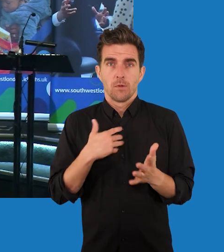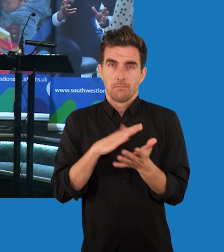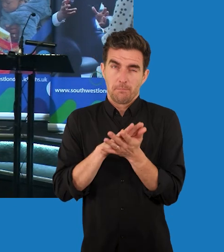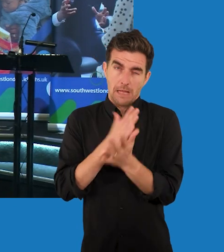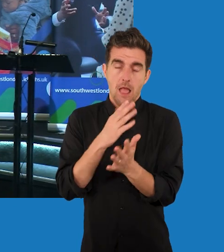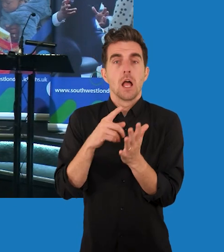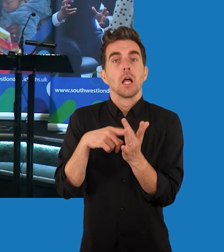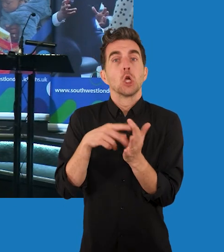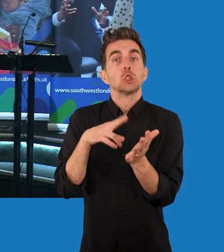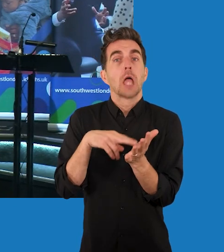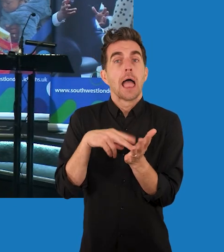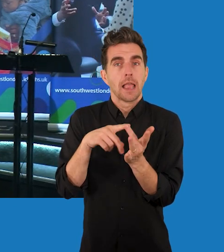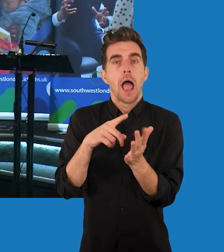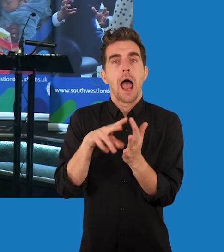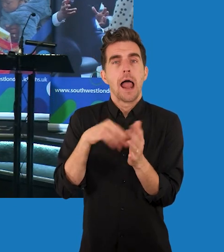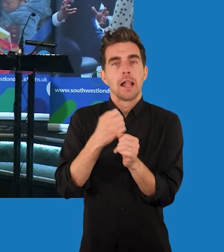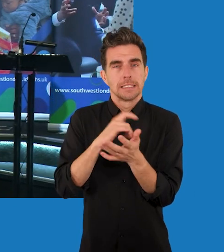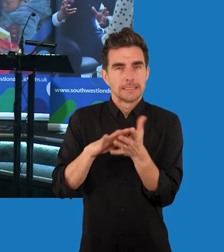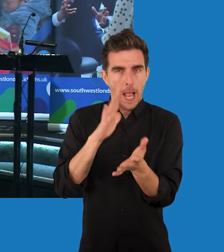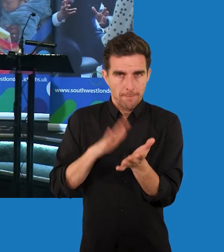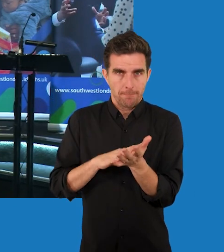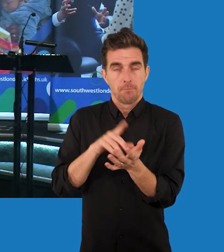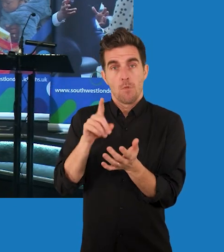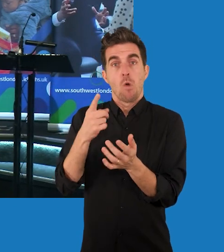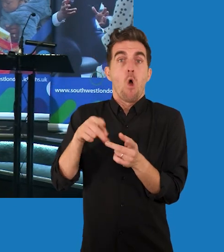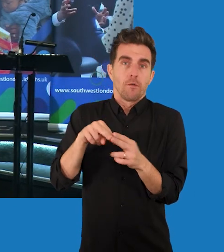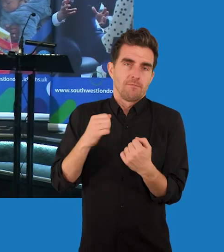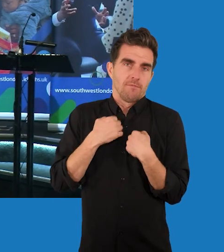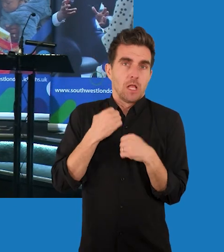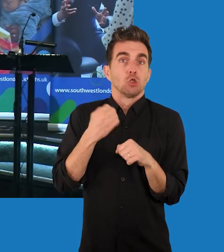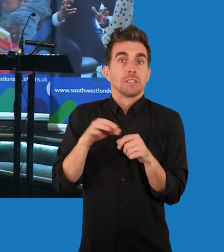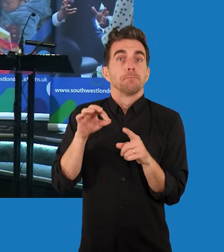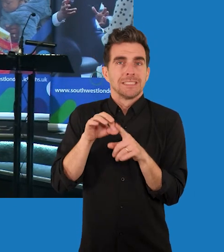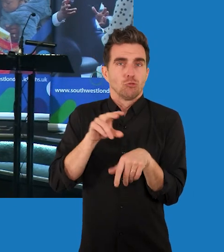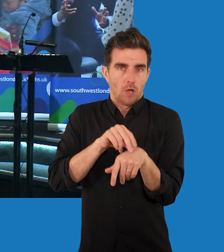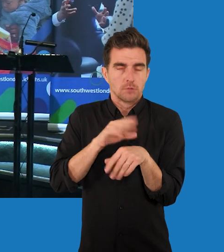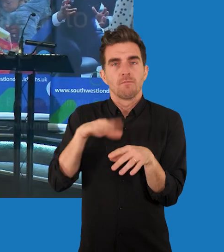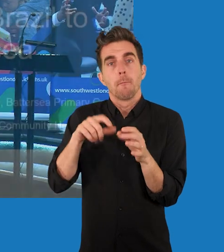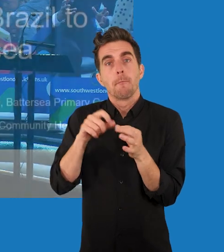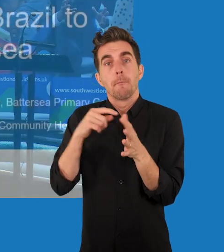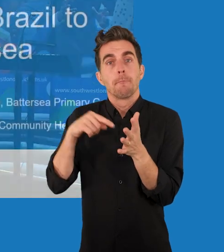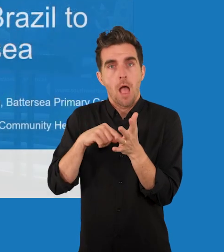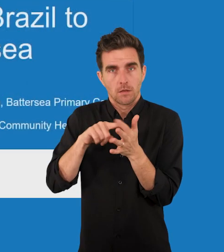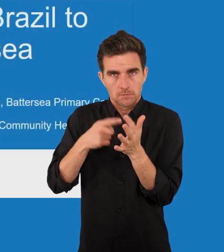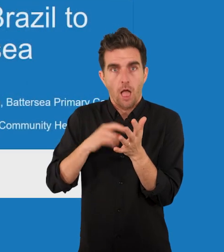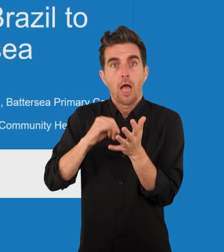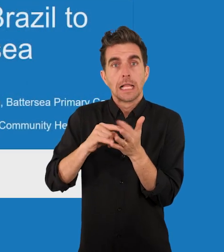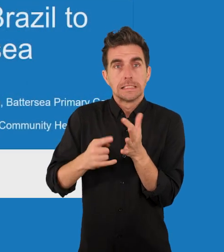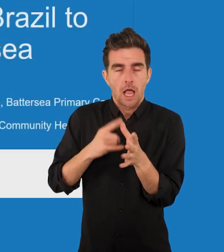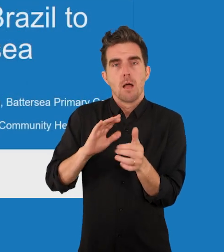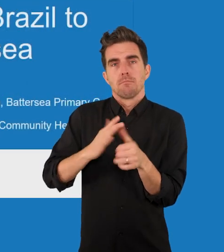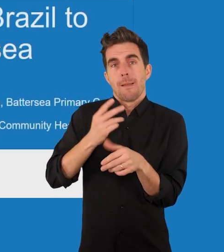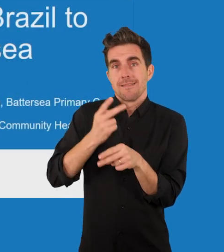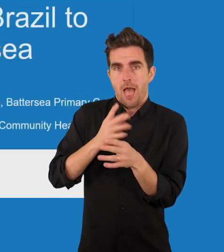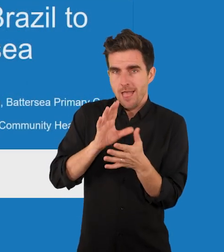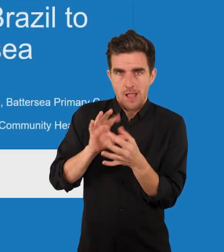I'm now really pleased to have Jenny Ellingham, one of the GPs from Battersea Primary Care Network, and